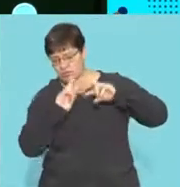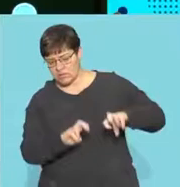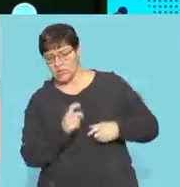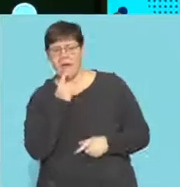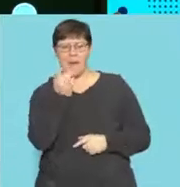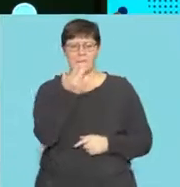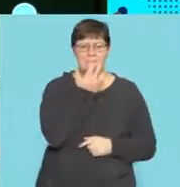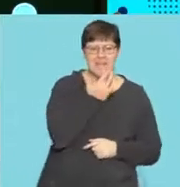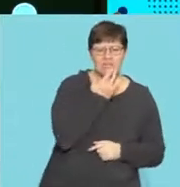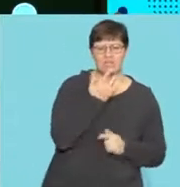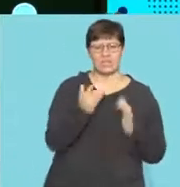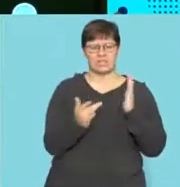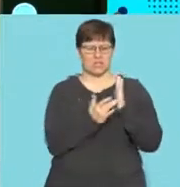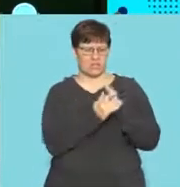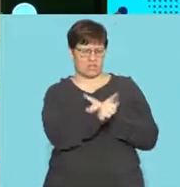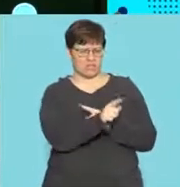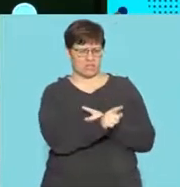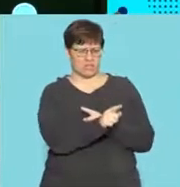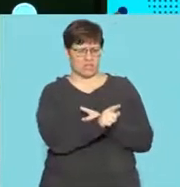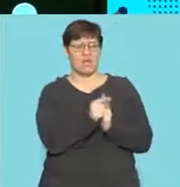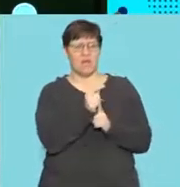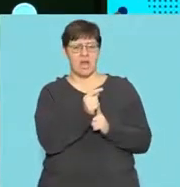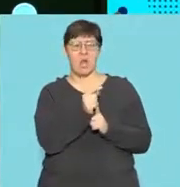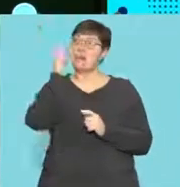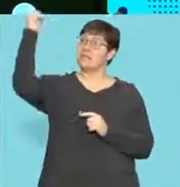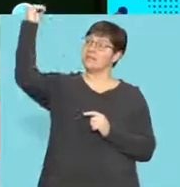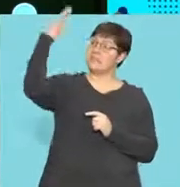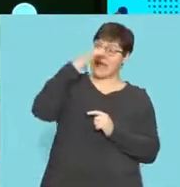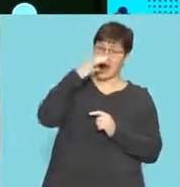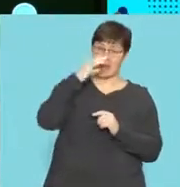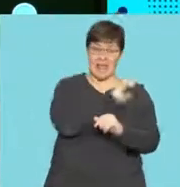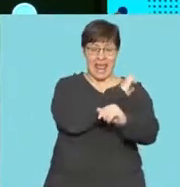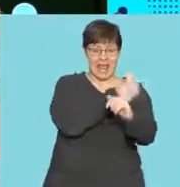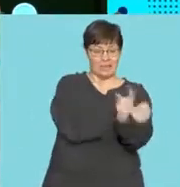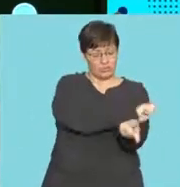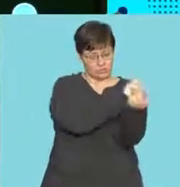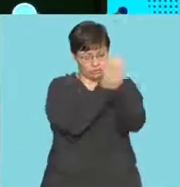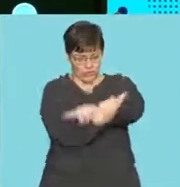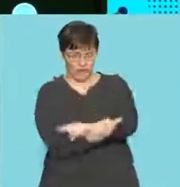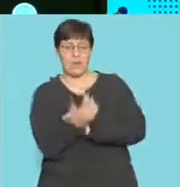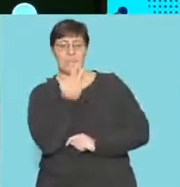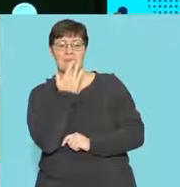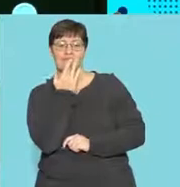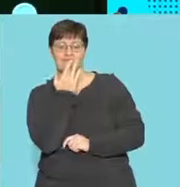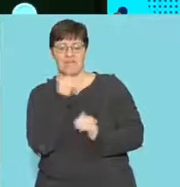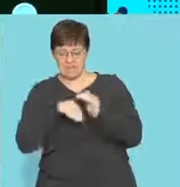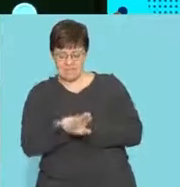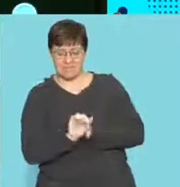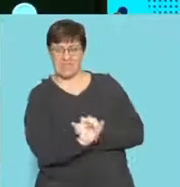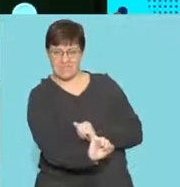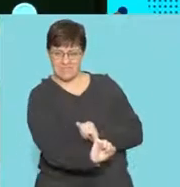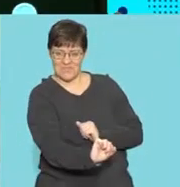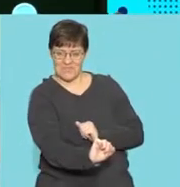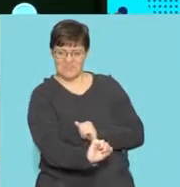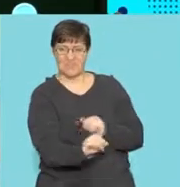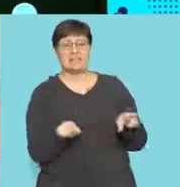battery technology and converting solar energy to battery power that can be stored. And there are even things